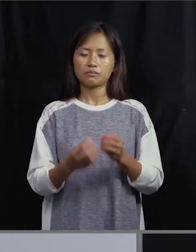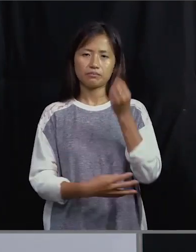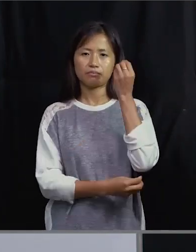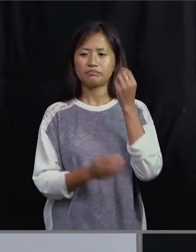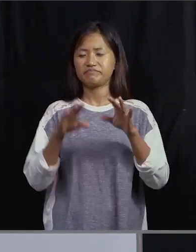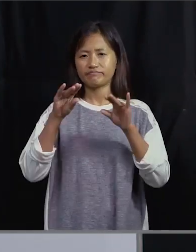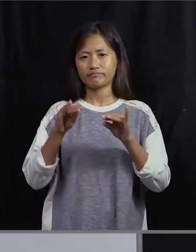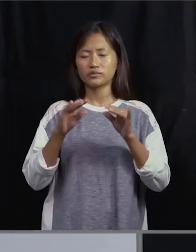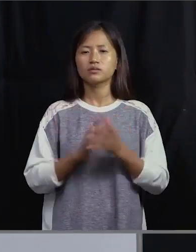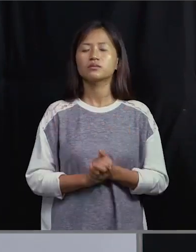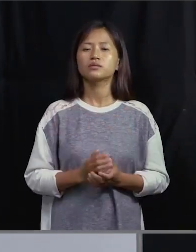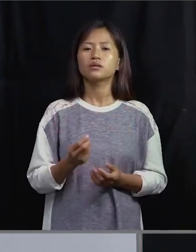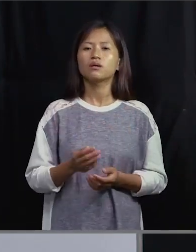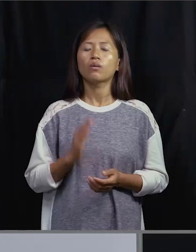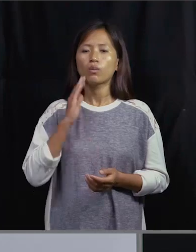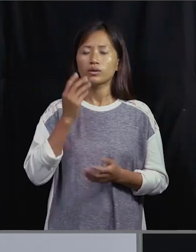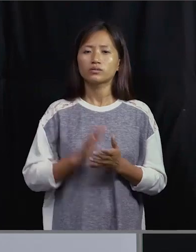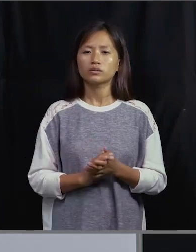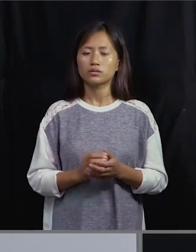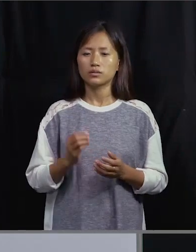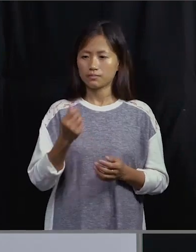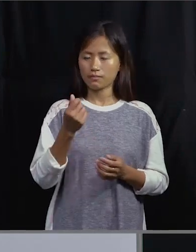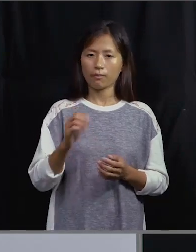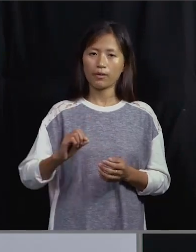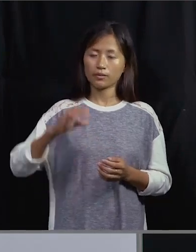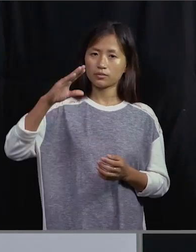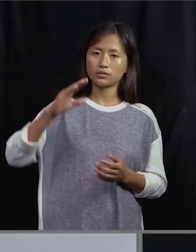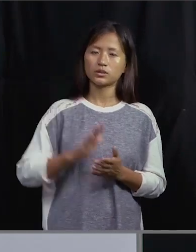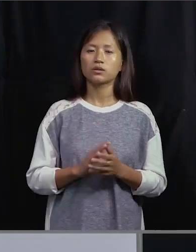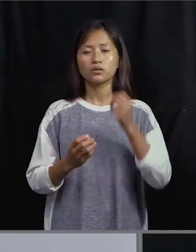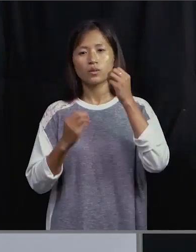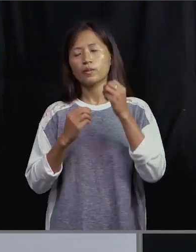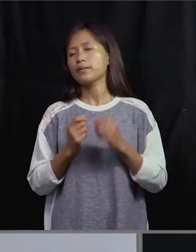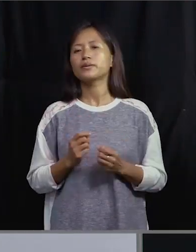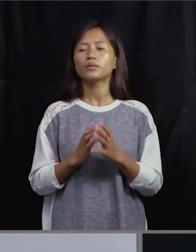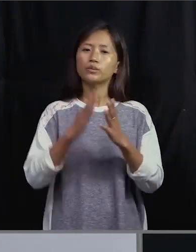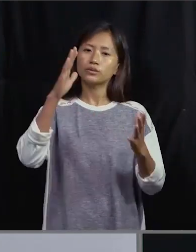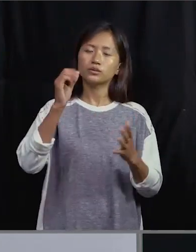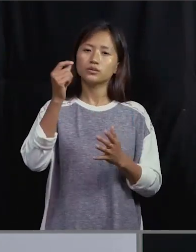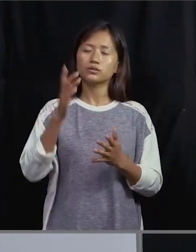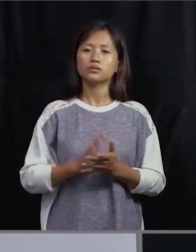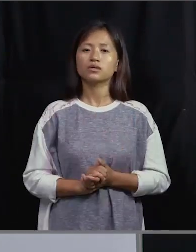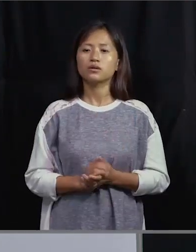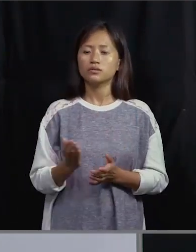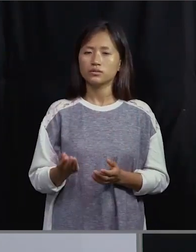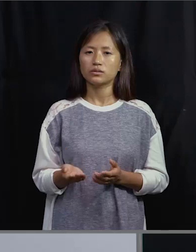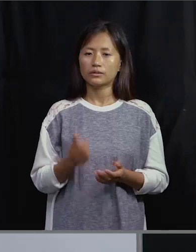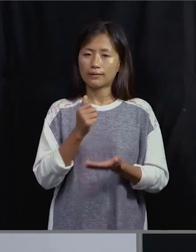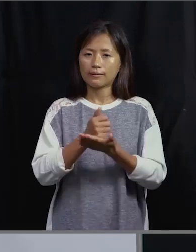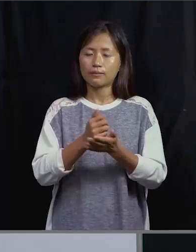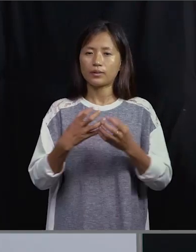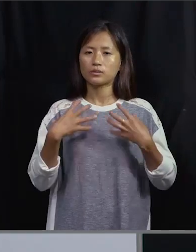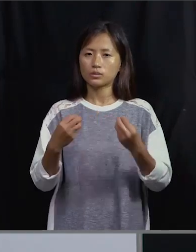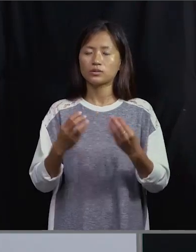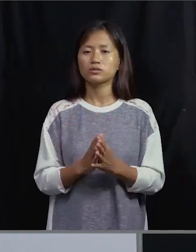those goods. But later on, when your income increases, when you become rich, your demand for goods and services also rises. And it's